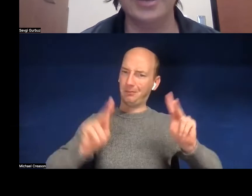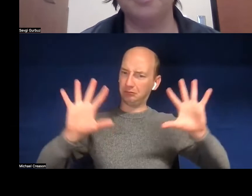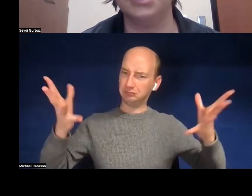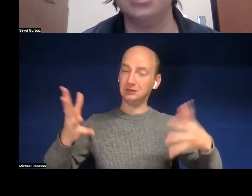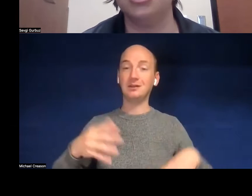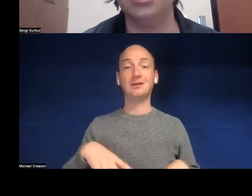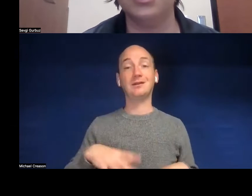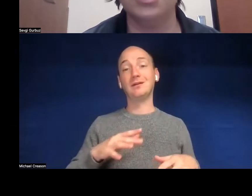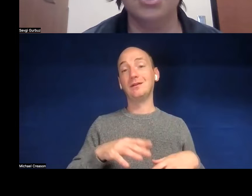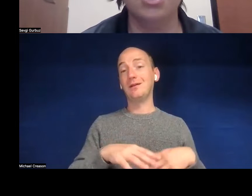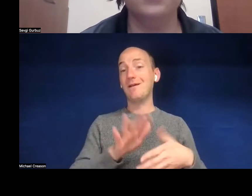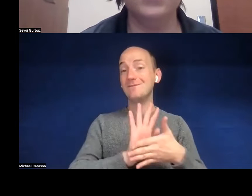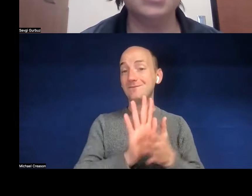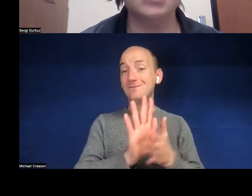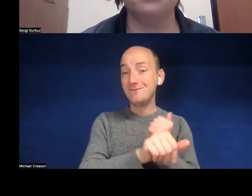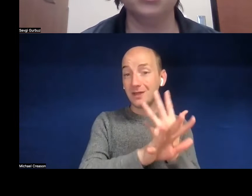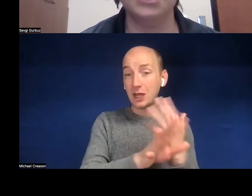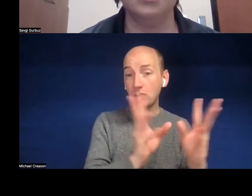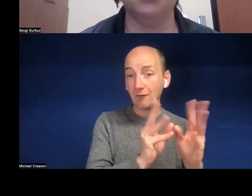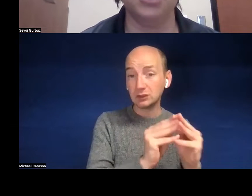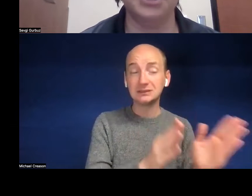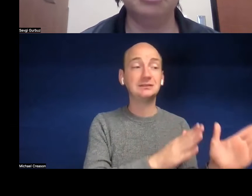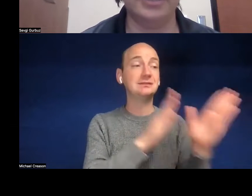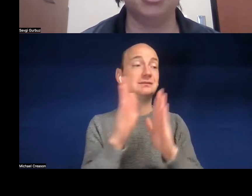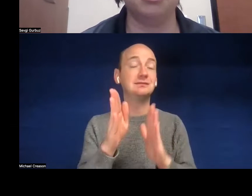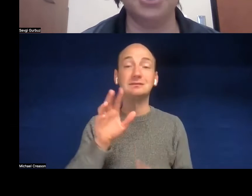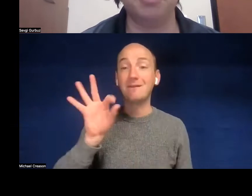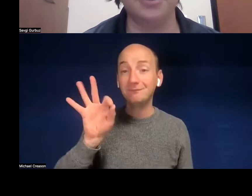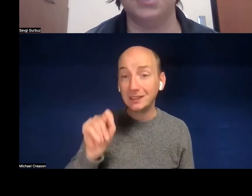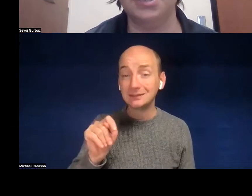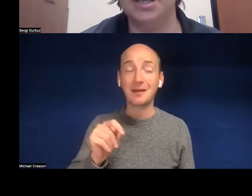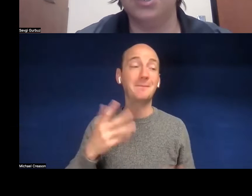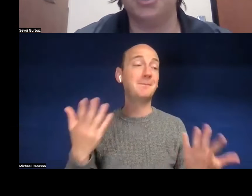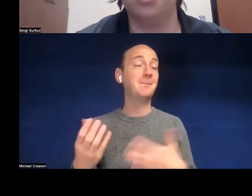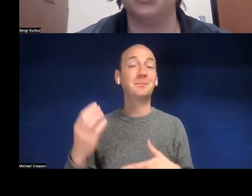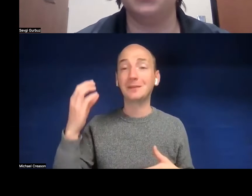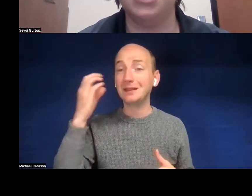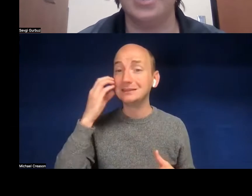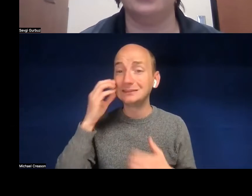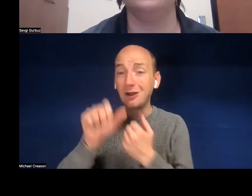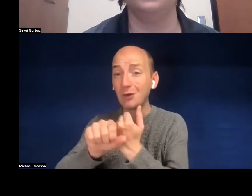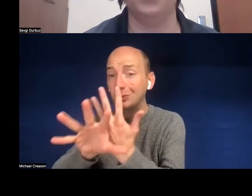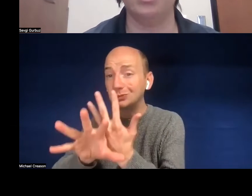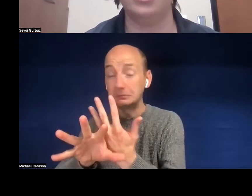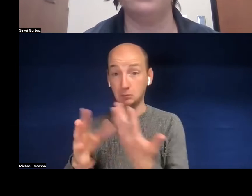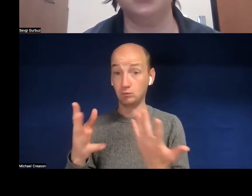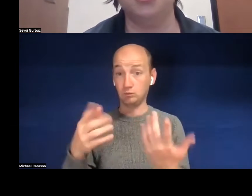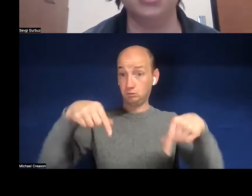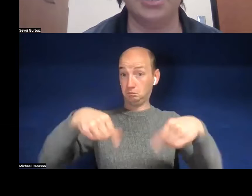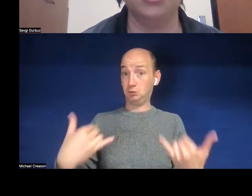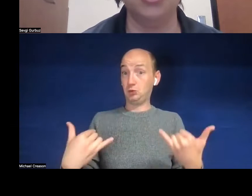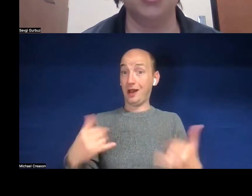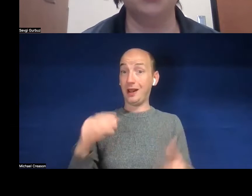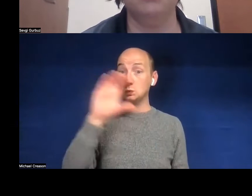phone applications, these have really, really had a tremendous benefit, even like what we're doing today, where now I